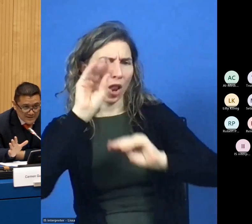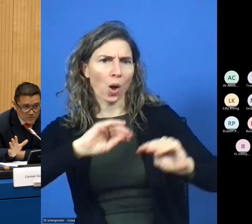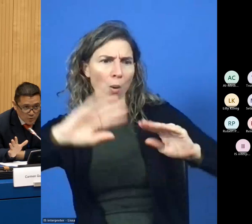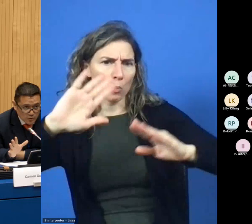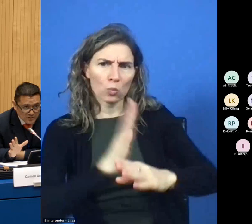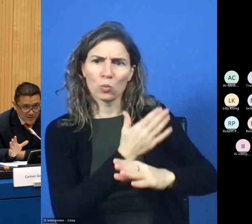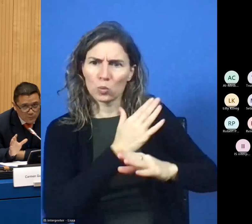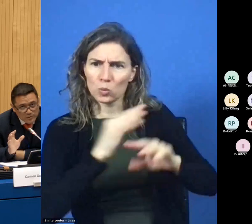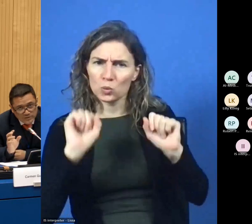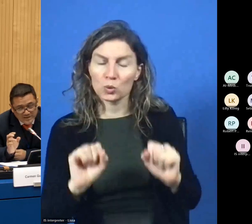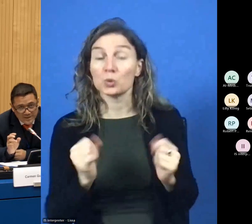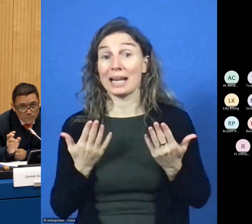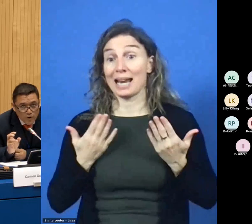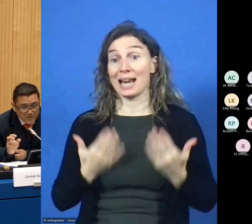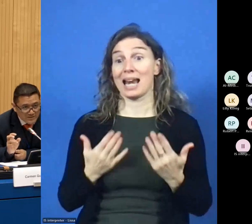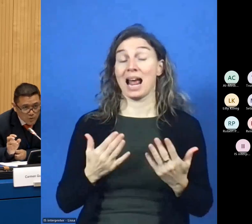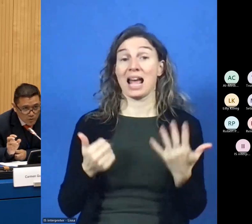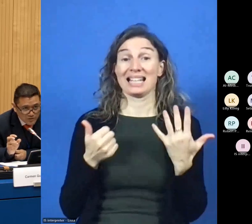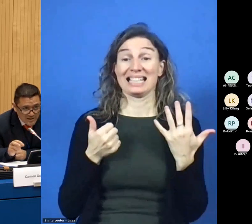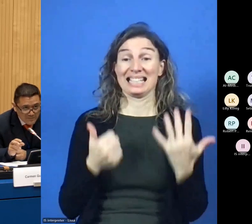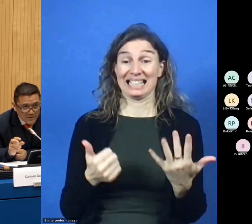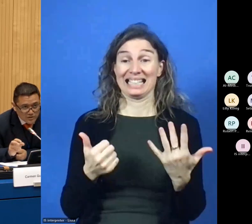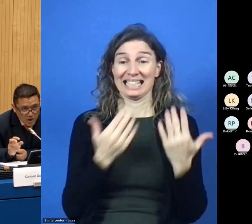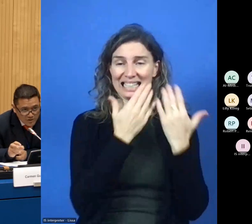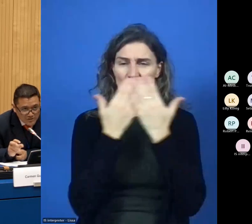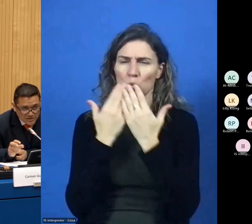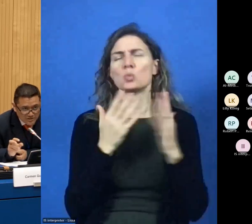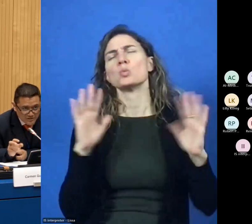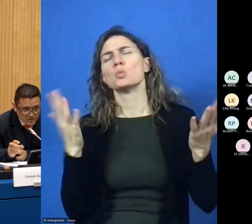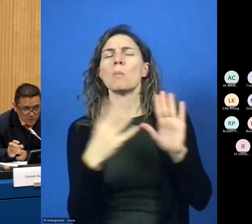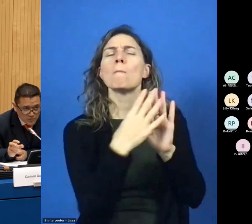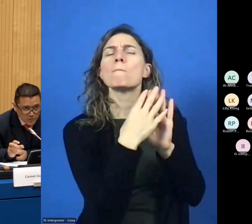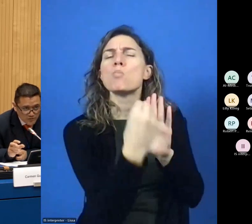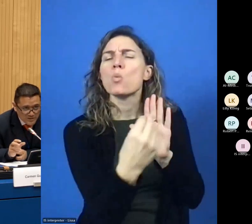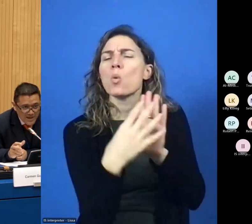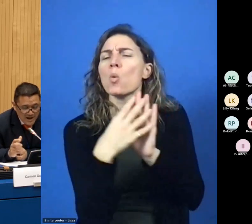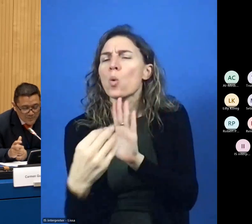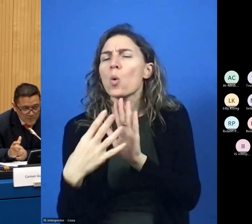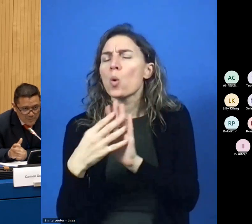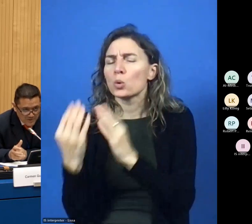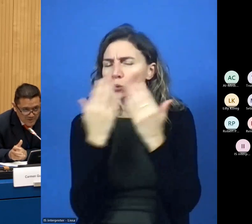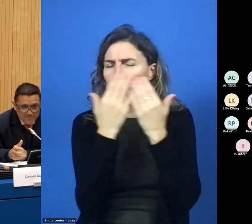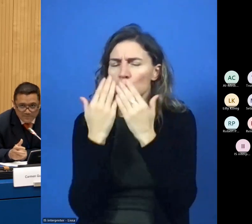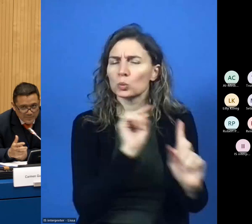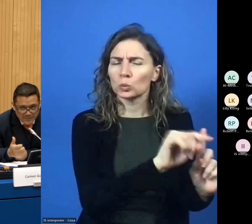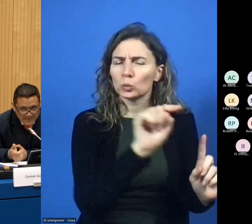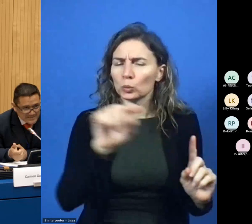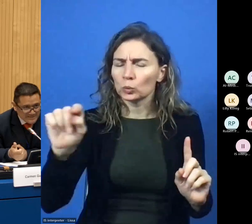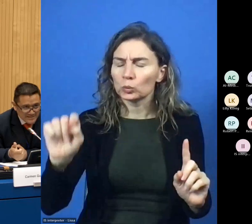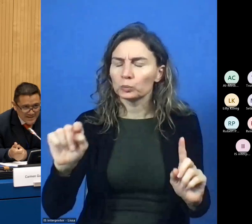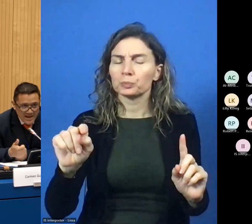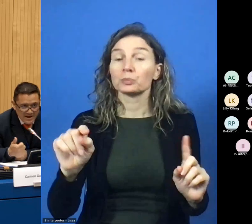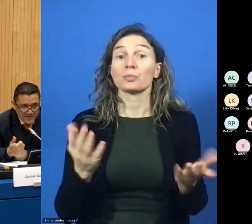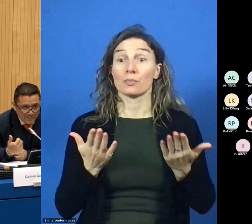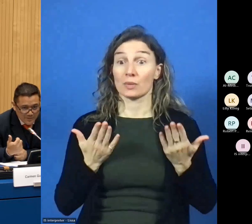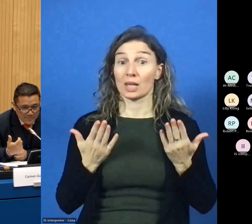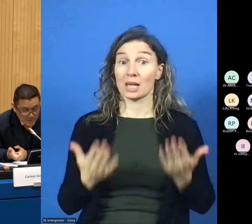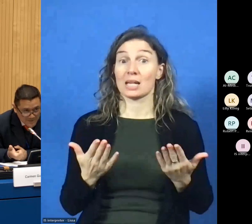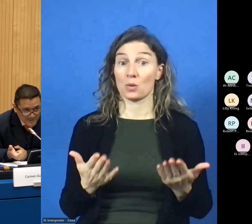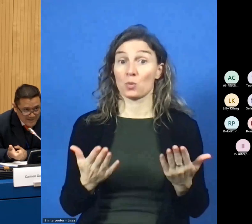6 schools. We're saying model schools, because all the teachers in those schools are preparing classes,